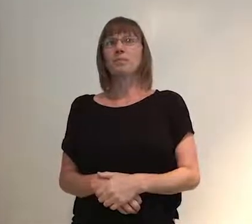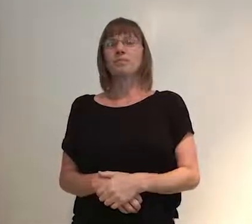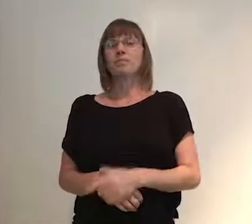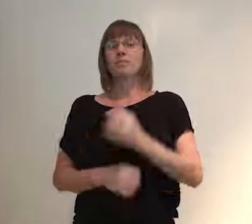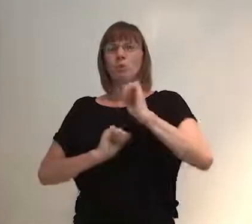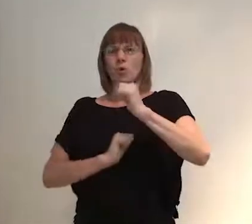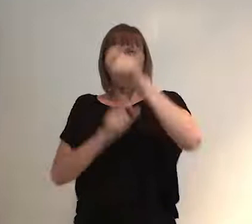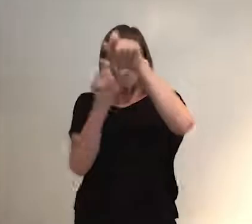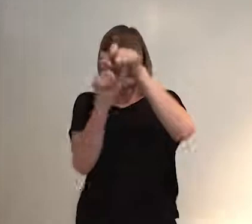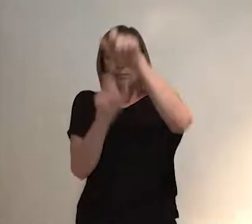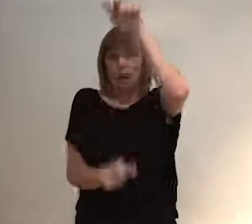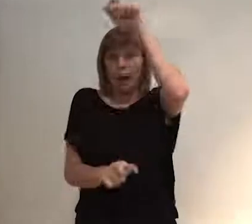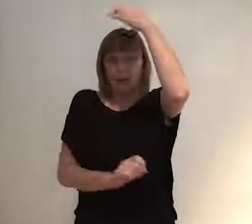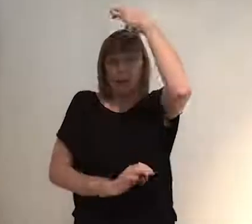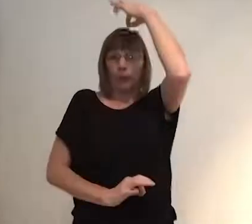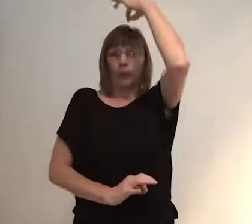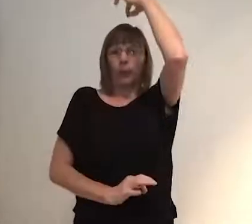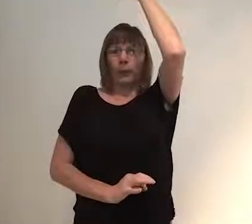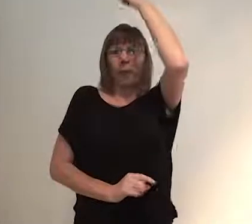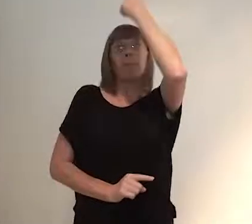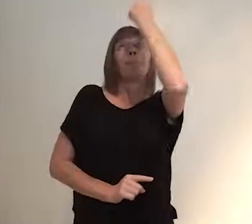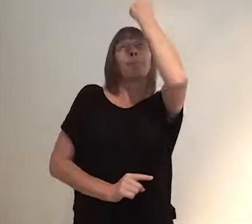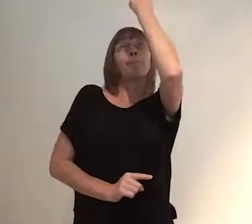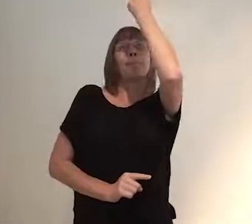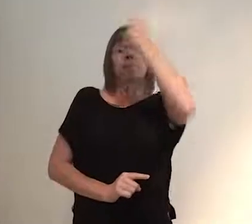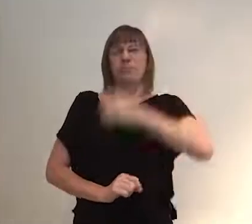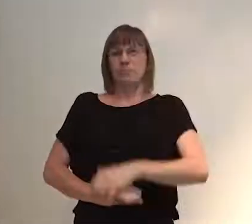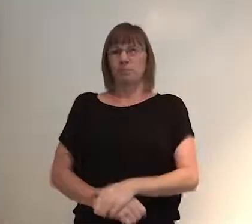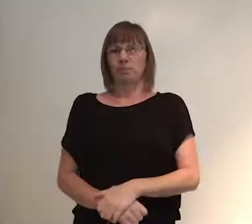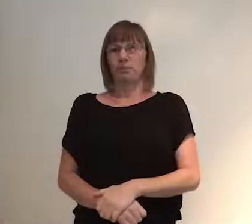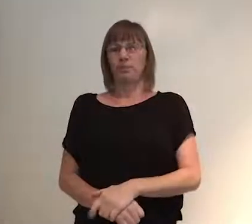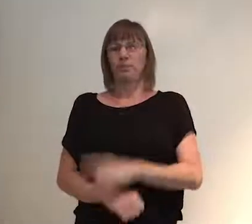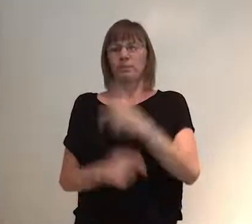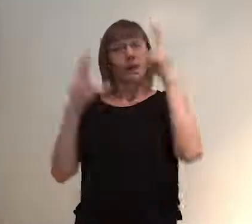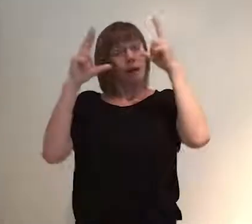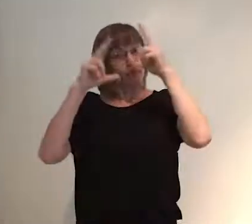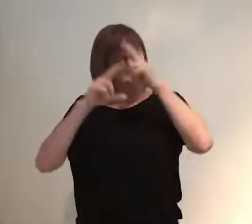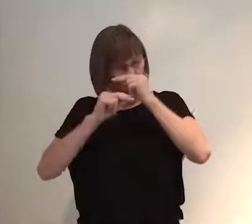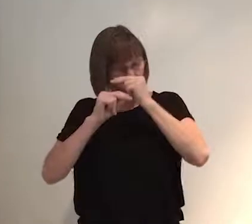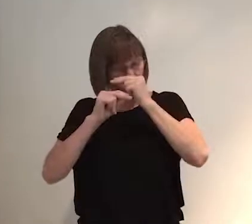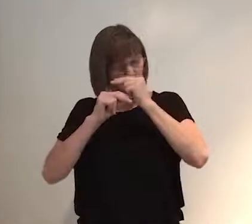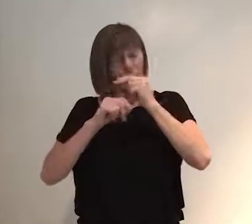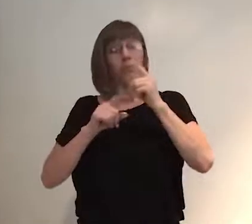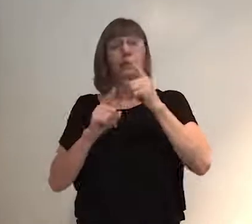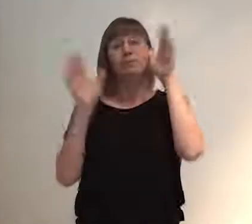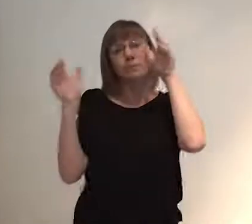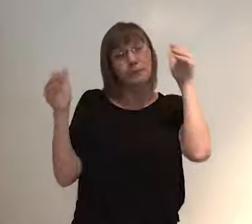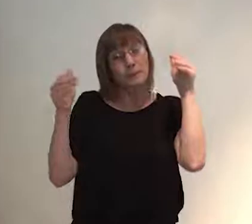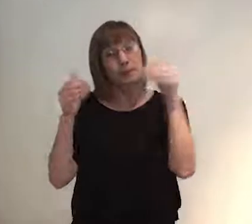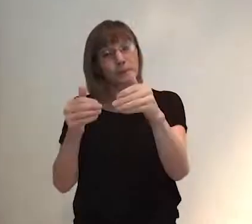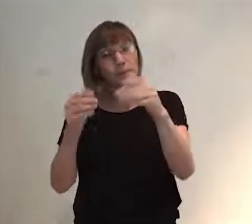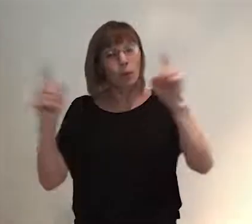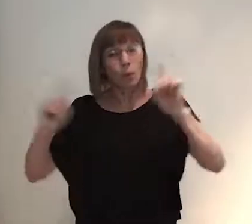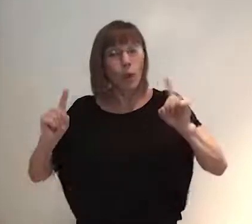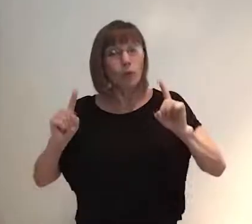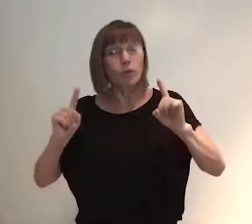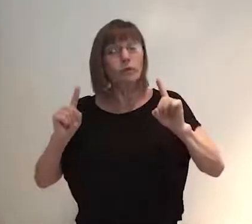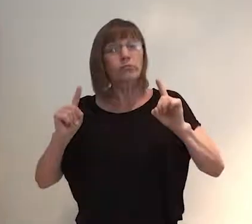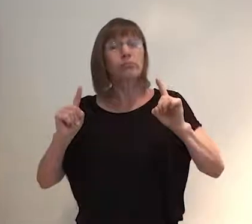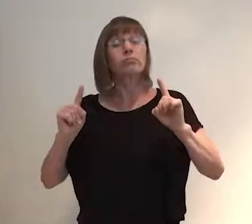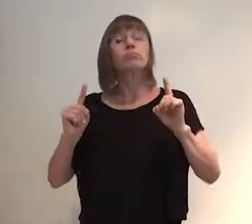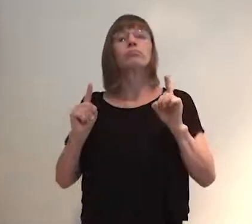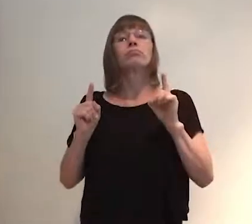just lifting the spine up toward the sky above you. And we're closing our eyes and just